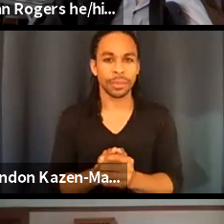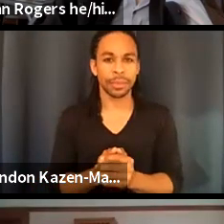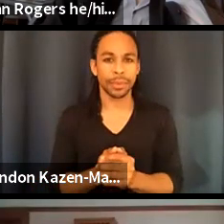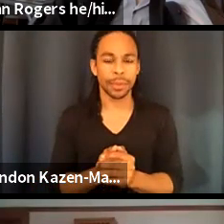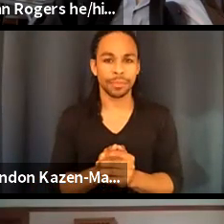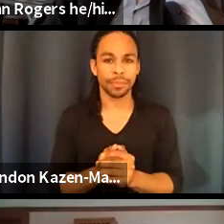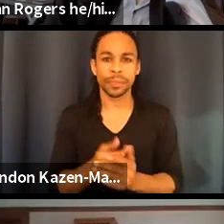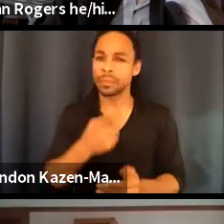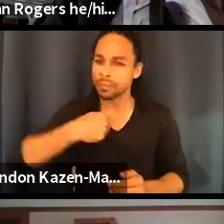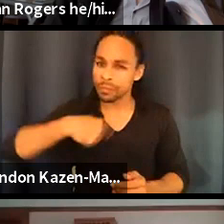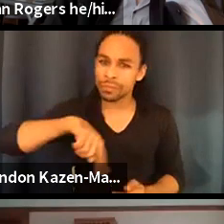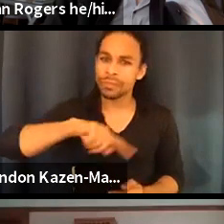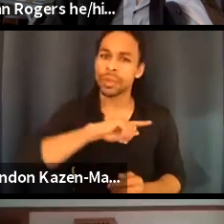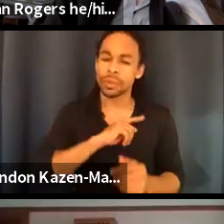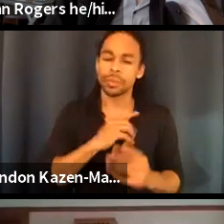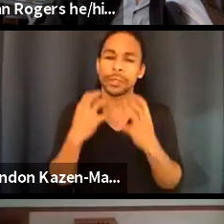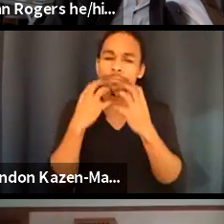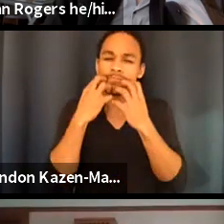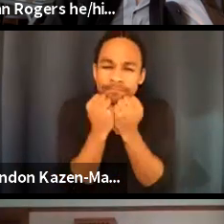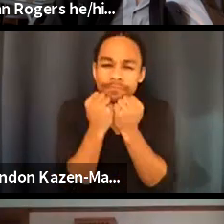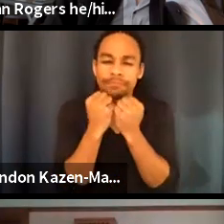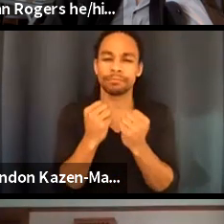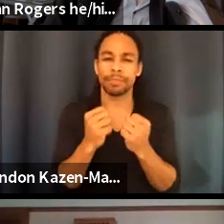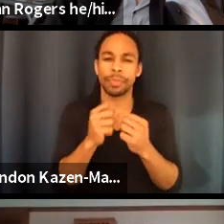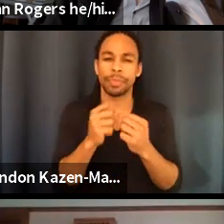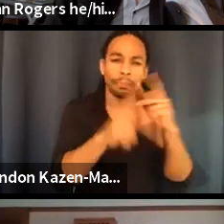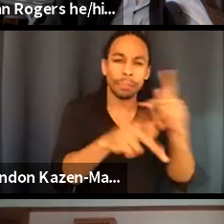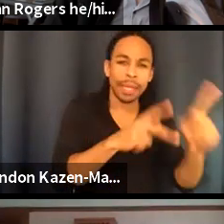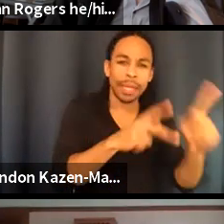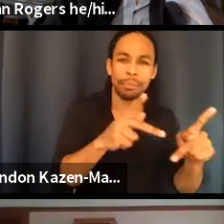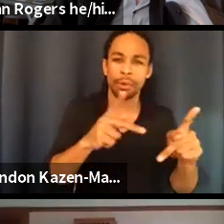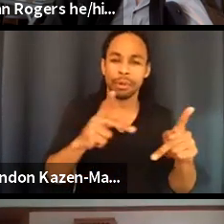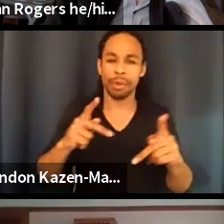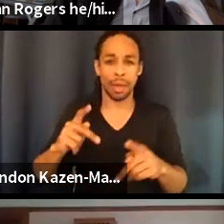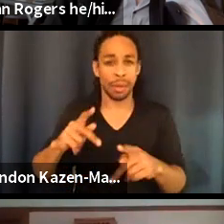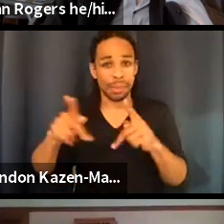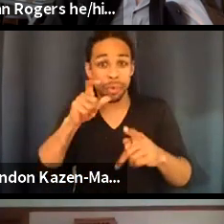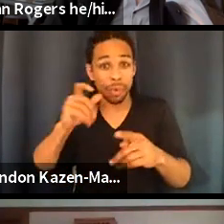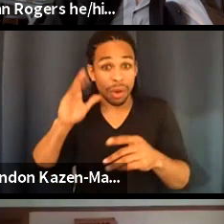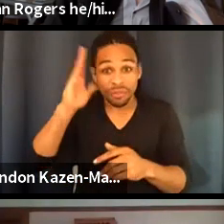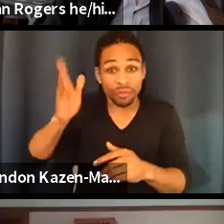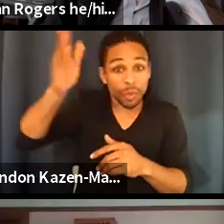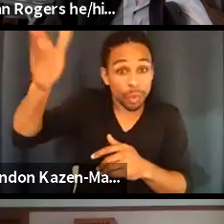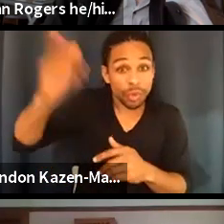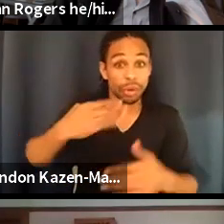our grandchildren, our sibling artists, for whom we do this work.